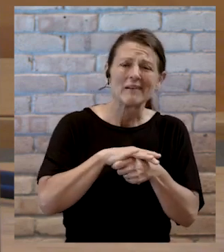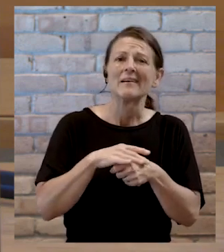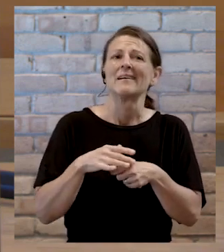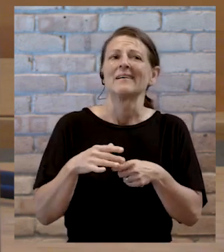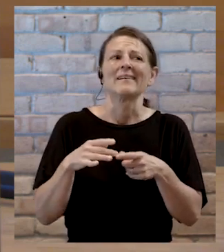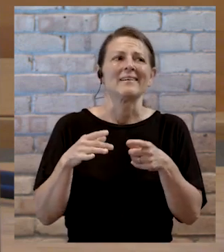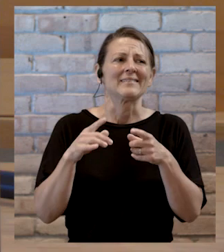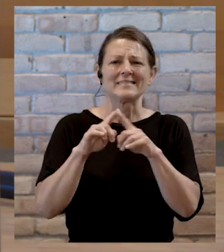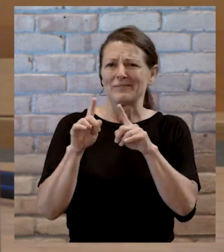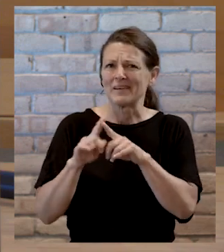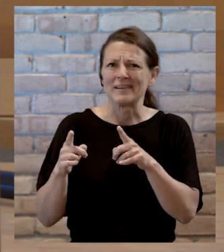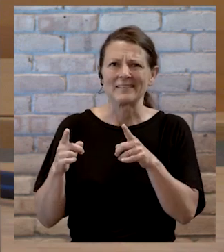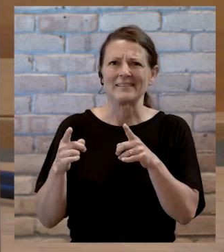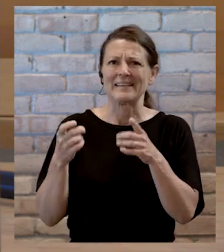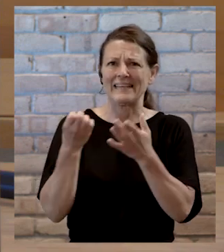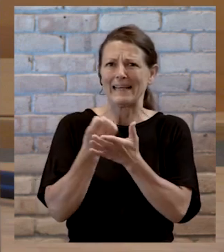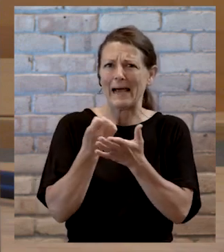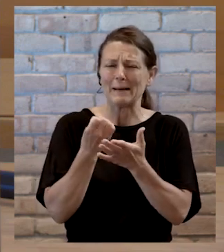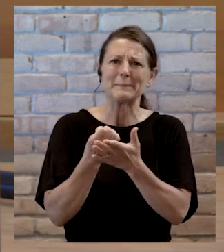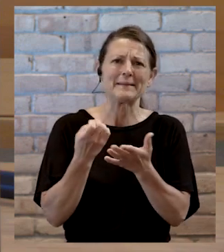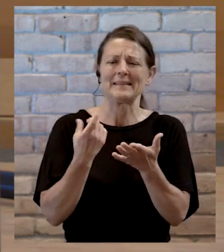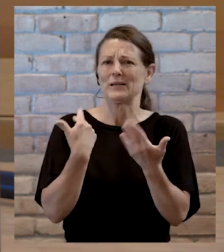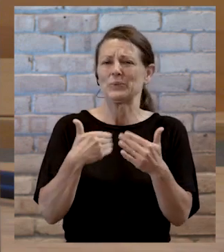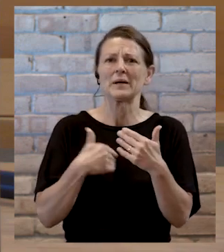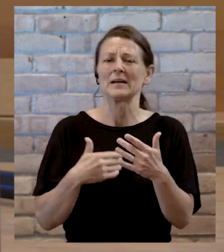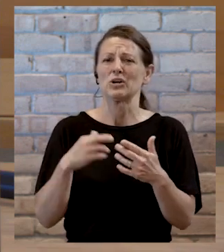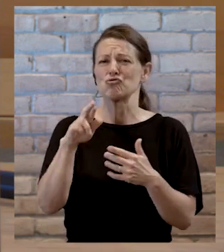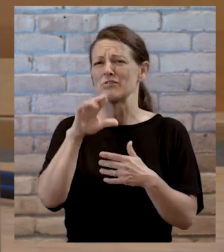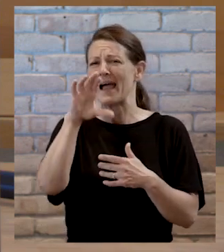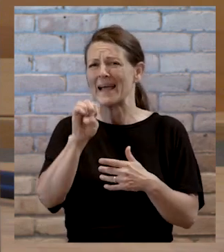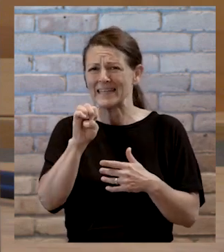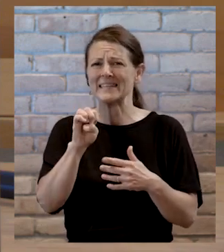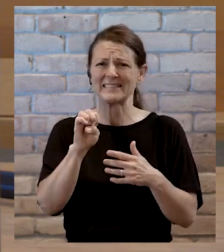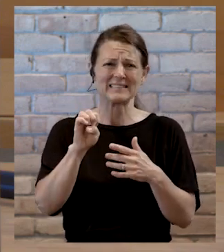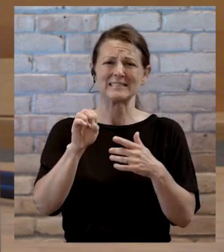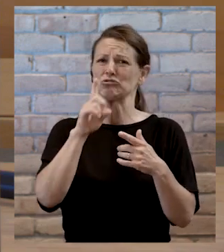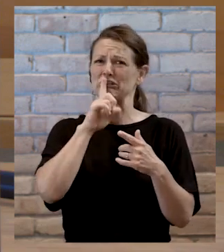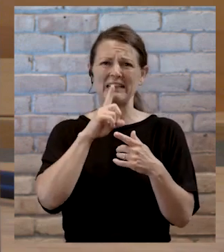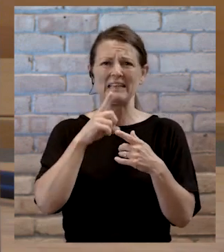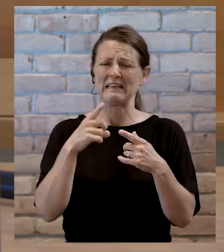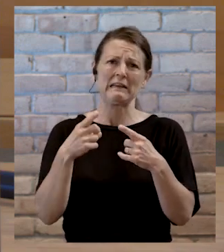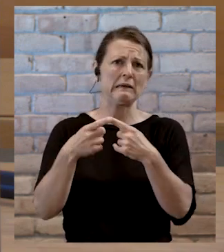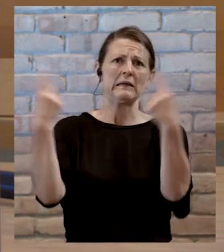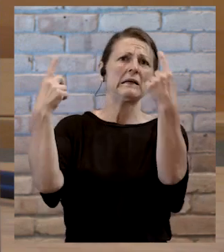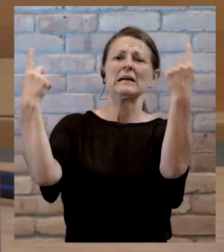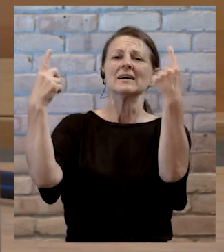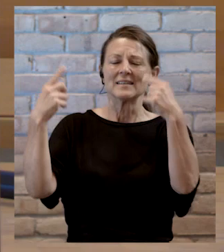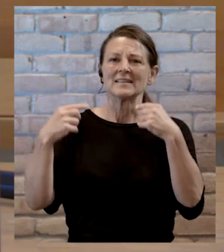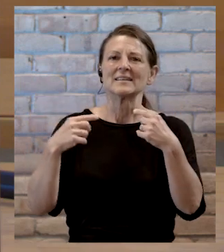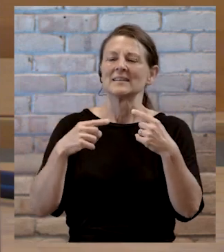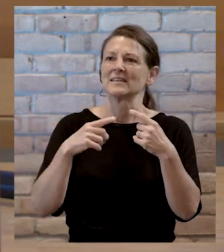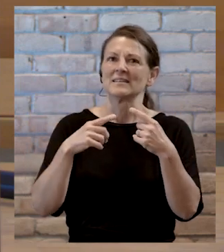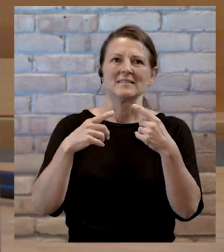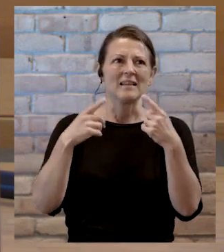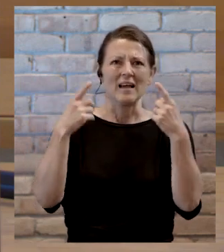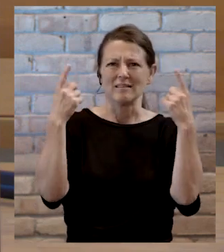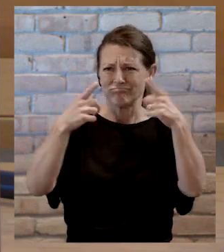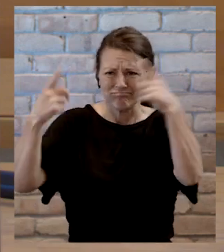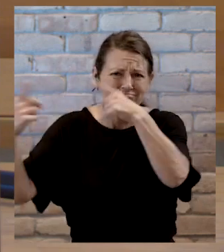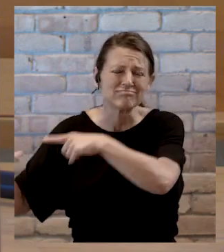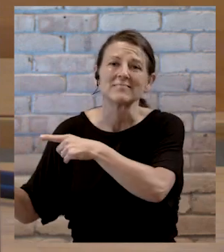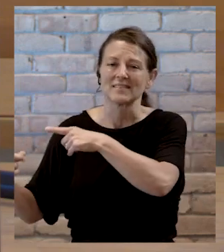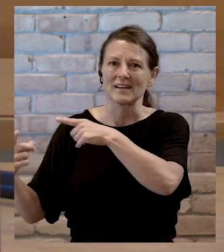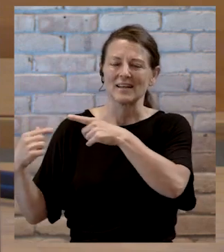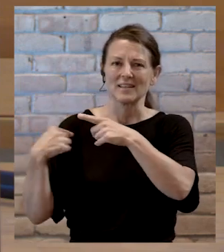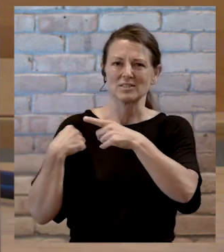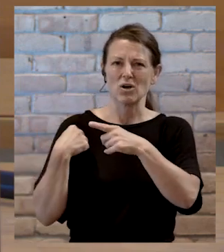the economy, we have racial tensions that are boiling over in all kinds of destructive ways. And as I